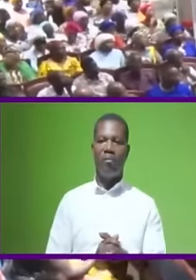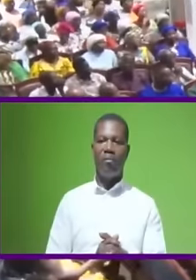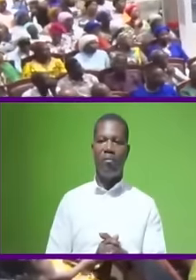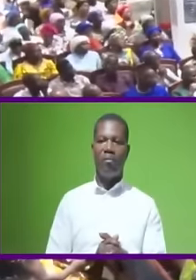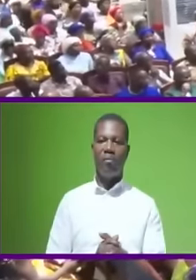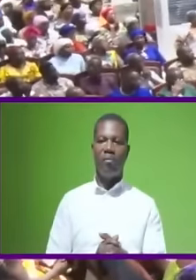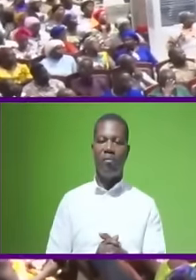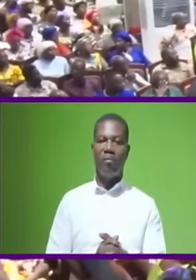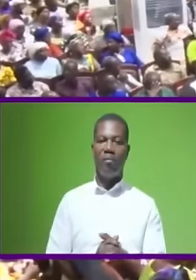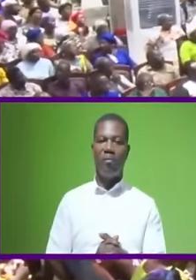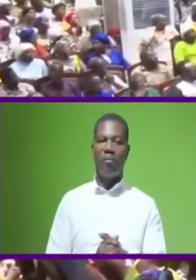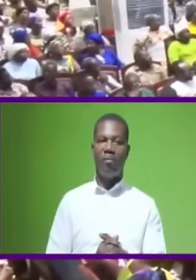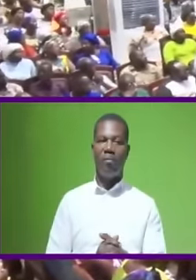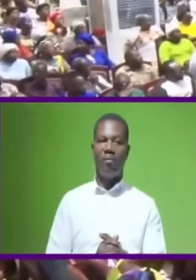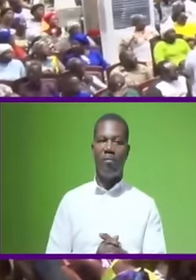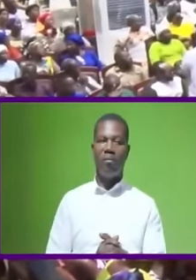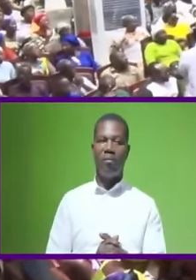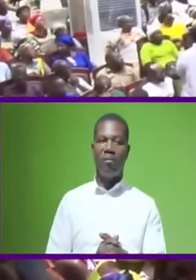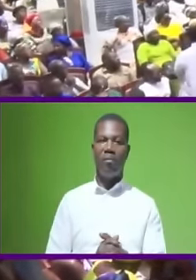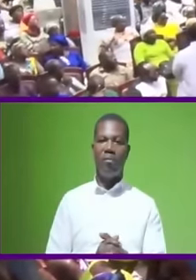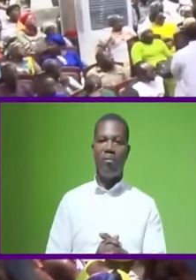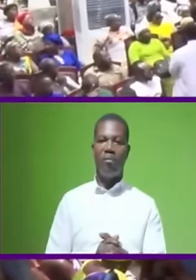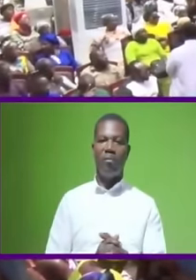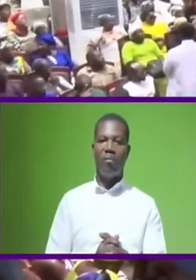water, the grace soap, and every